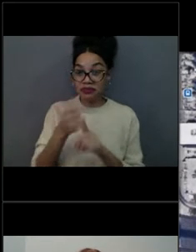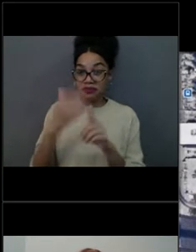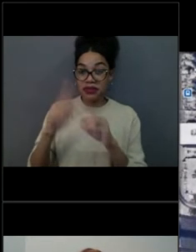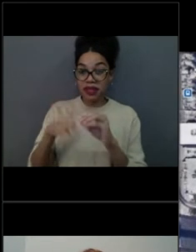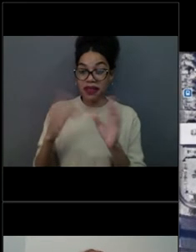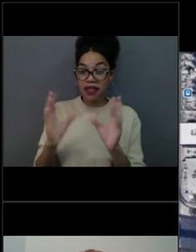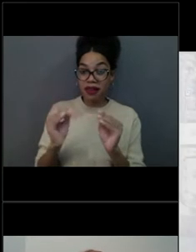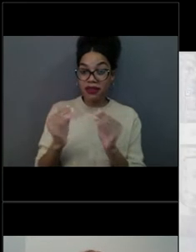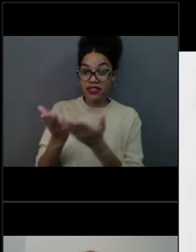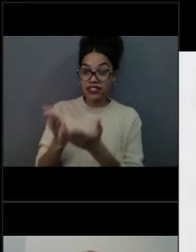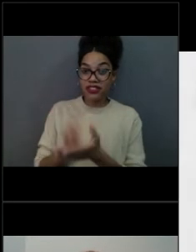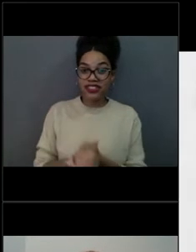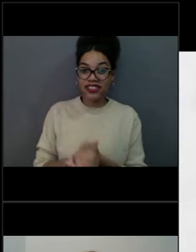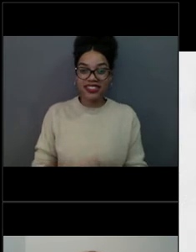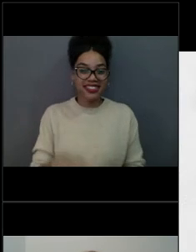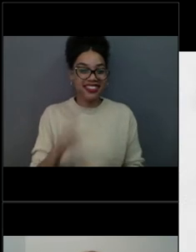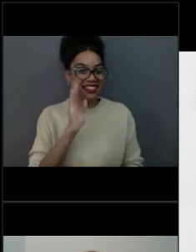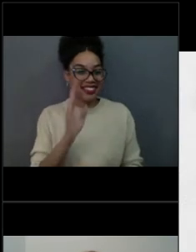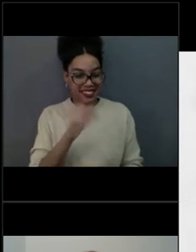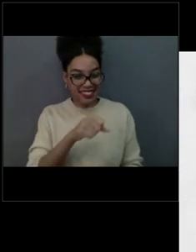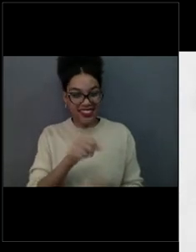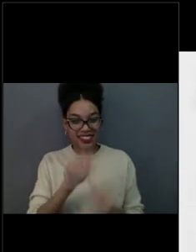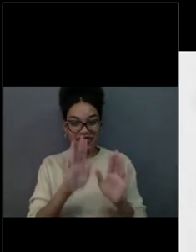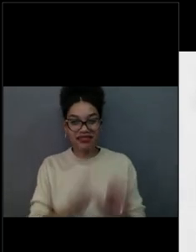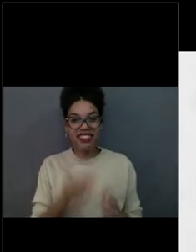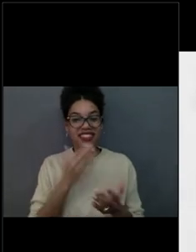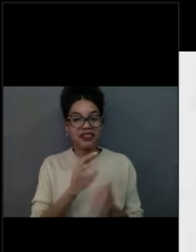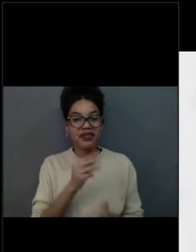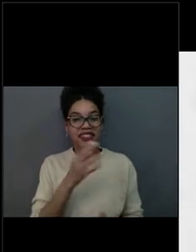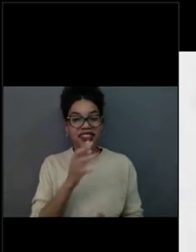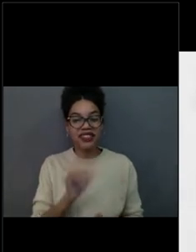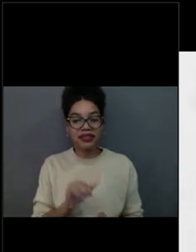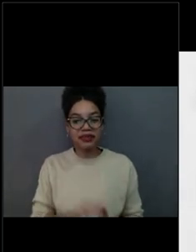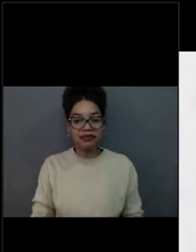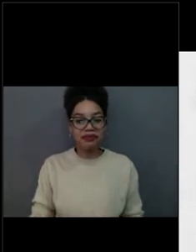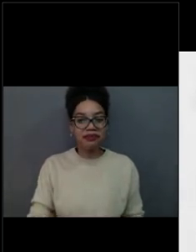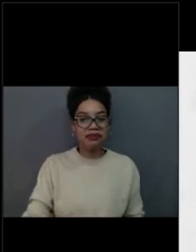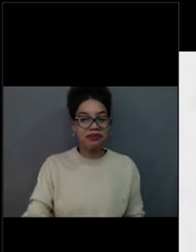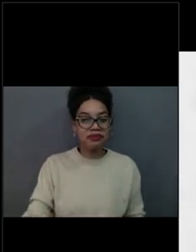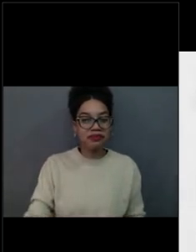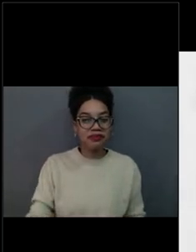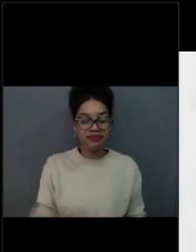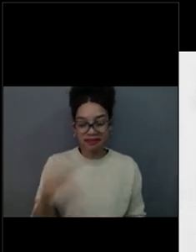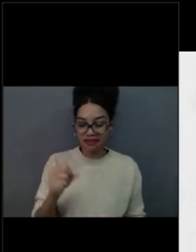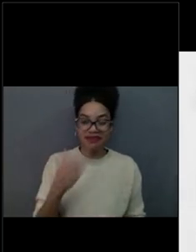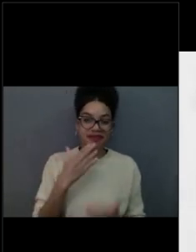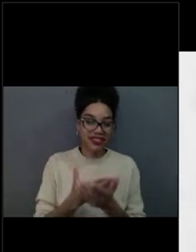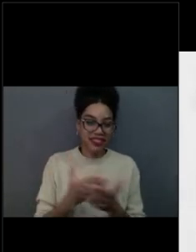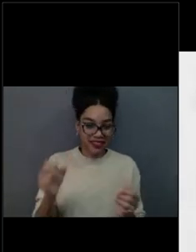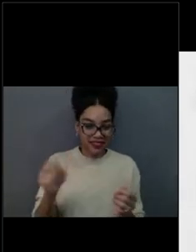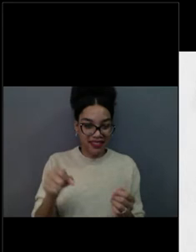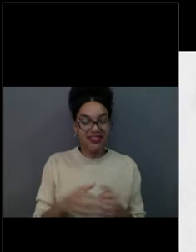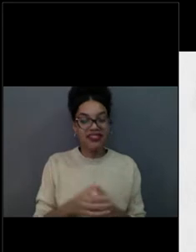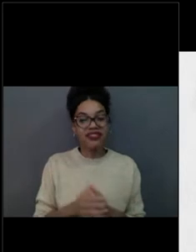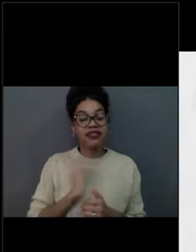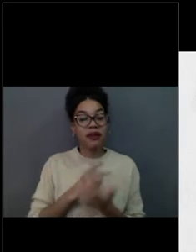Brianna. Hey, great, thank you, Whitney. Yep, all good stuff. Our program is actually pretty